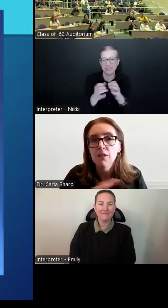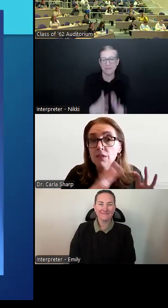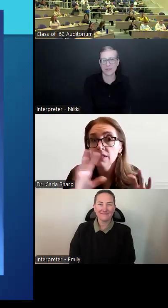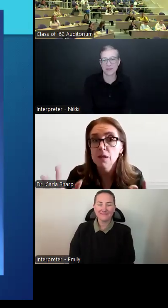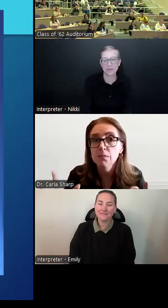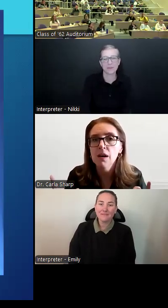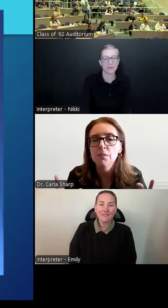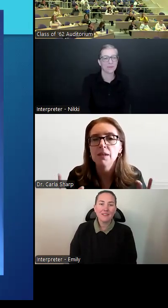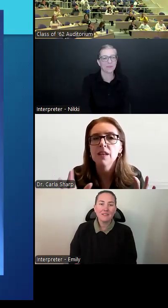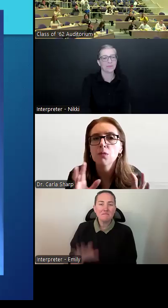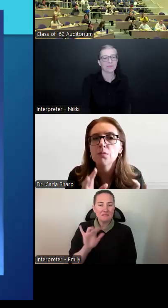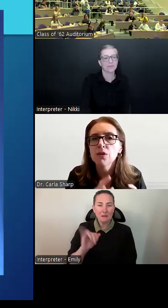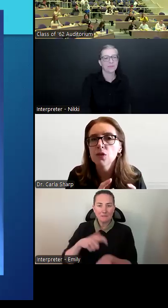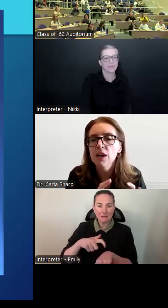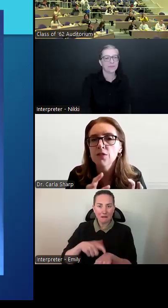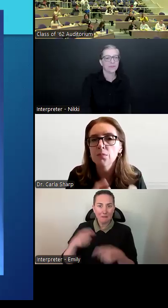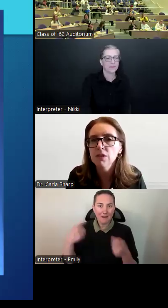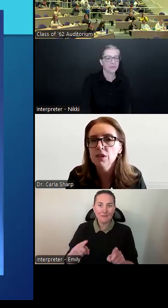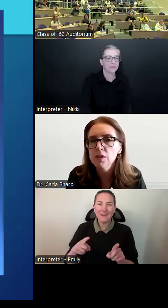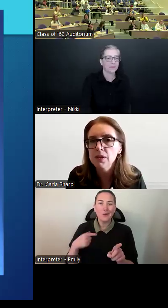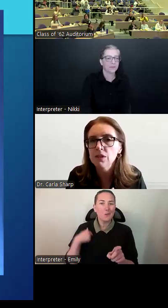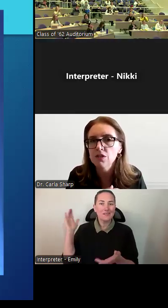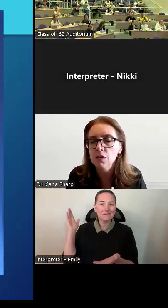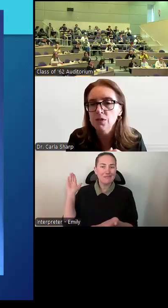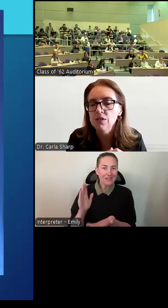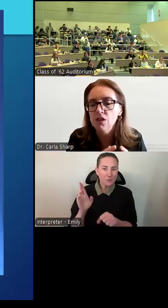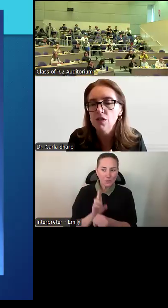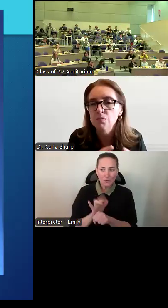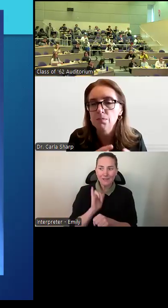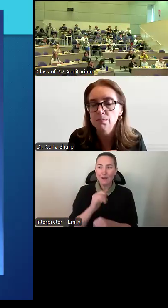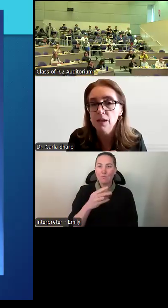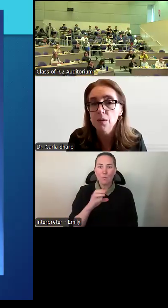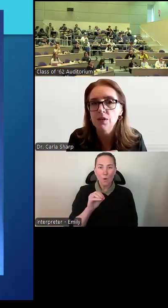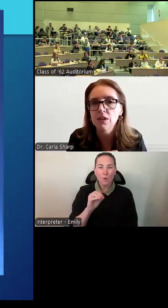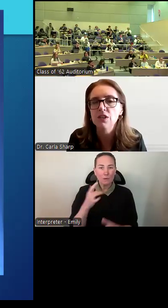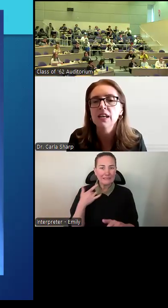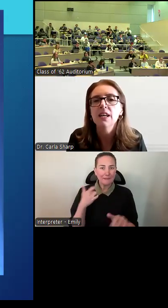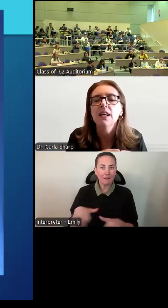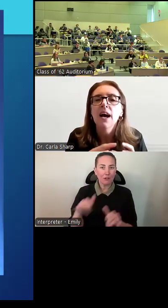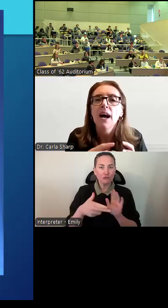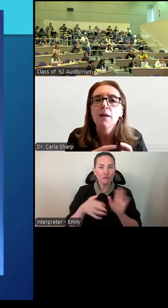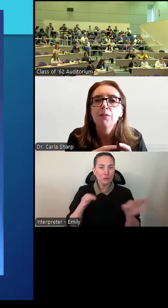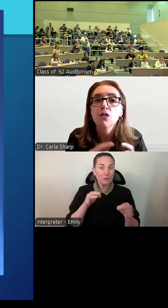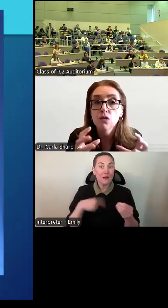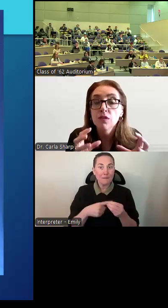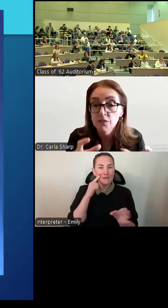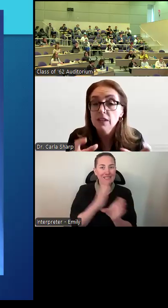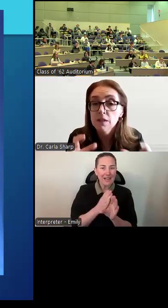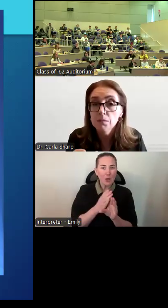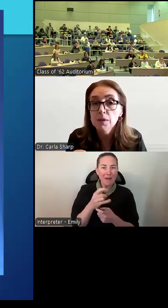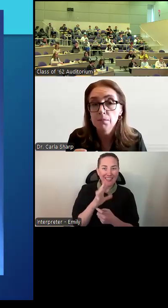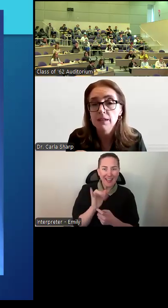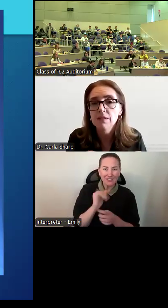happened around the same time is that we moved away from prototypical descriptions of psychopathology to